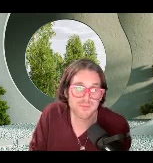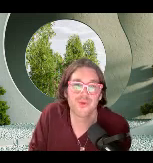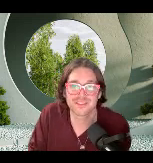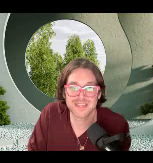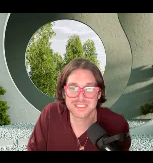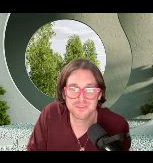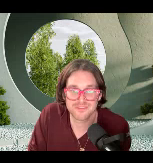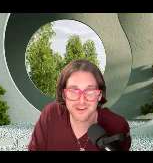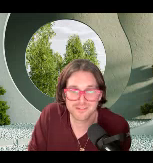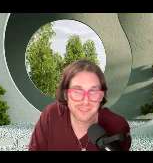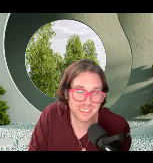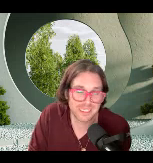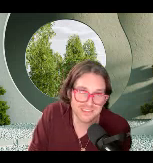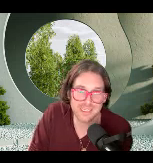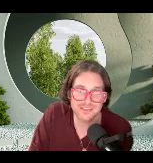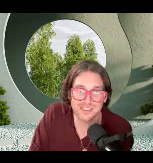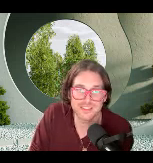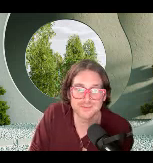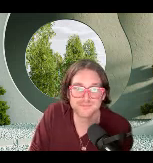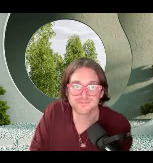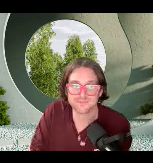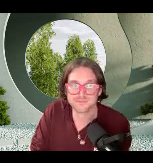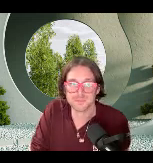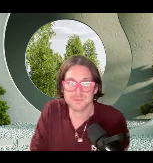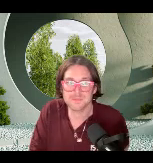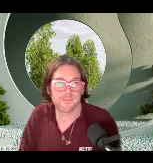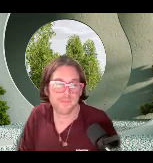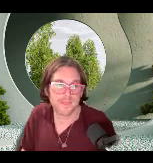will make it more accessible for everybody. So let's take a look.